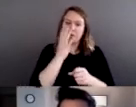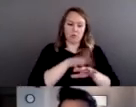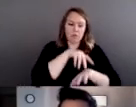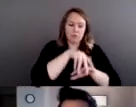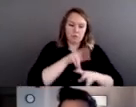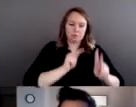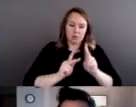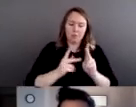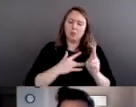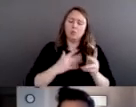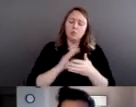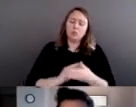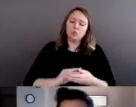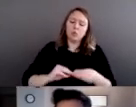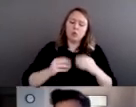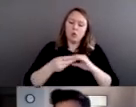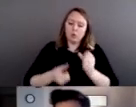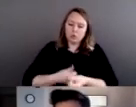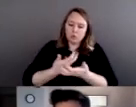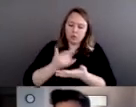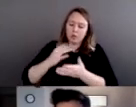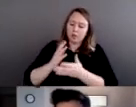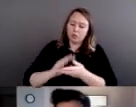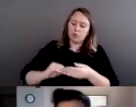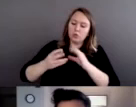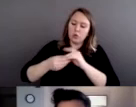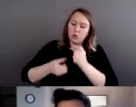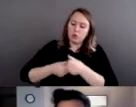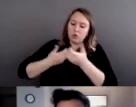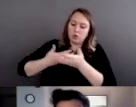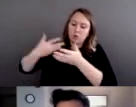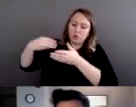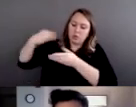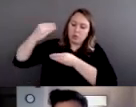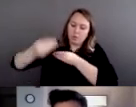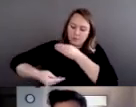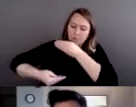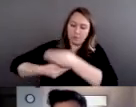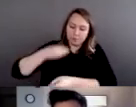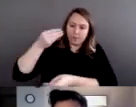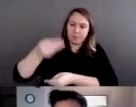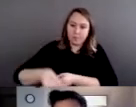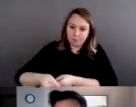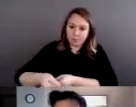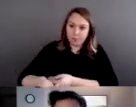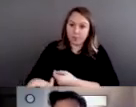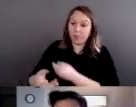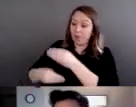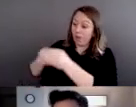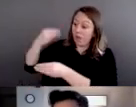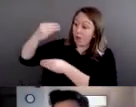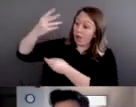generations. So we hold these stories within us. And if those who work in research